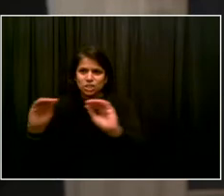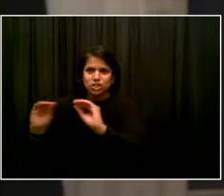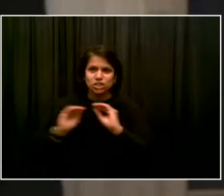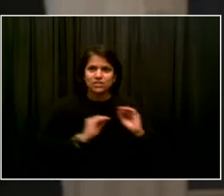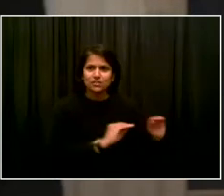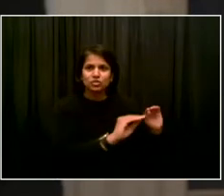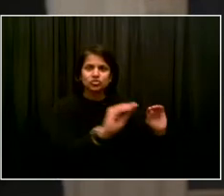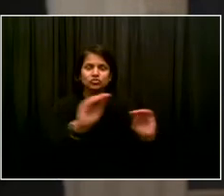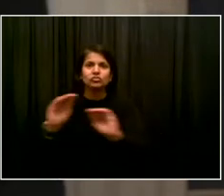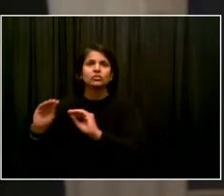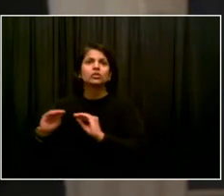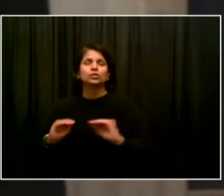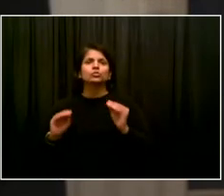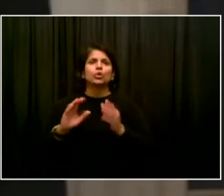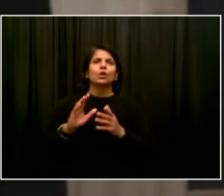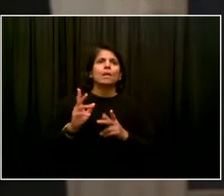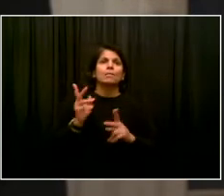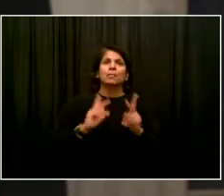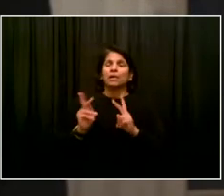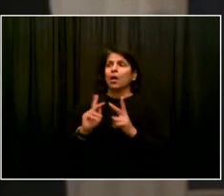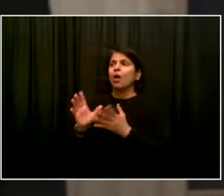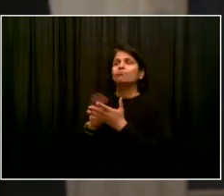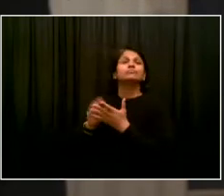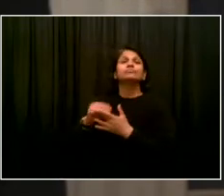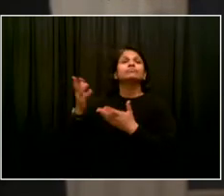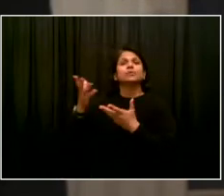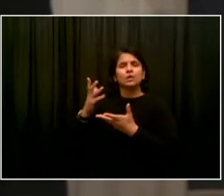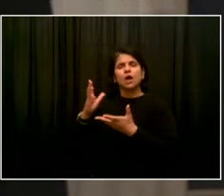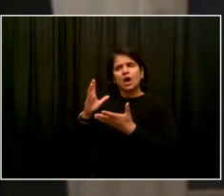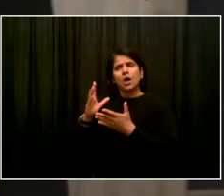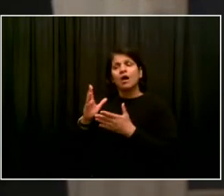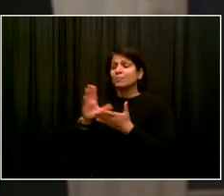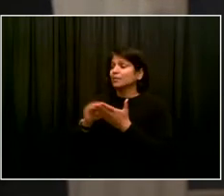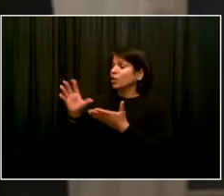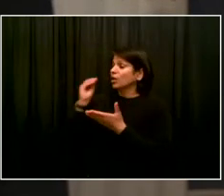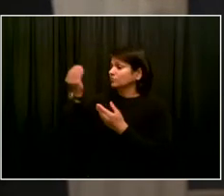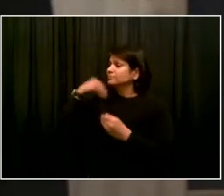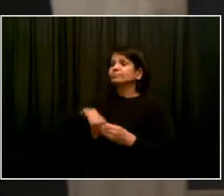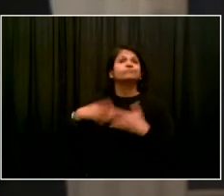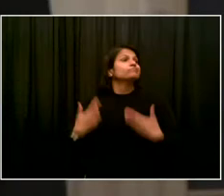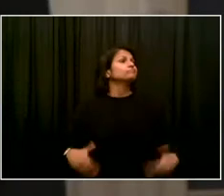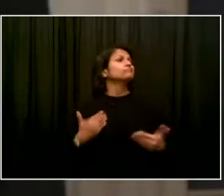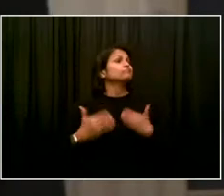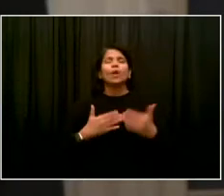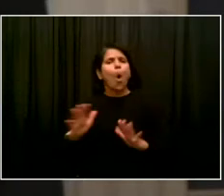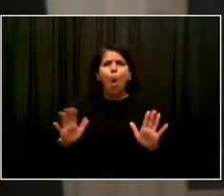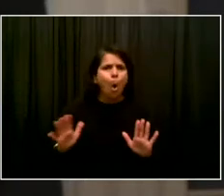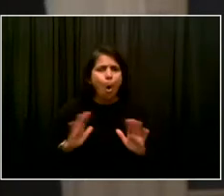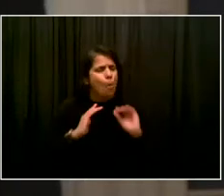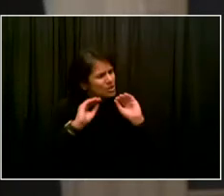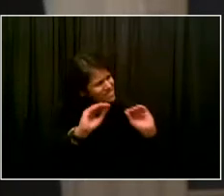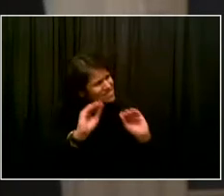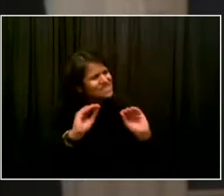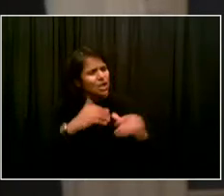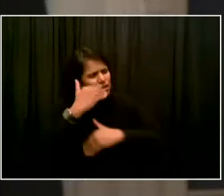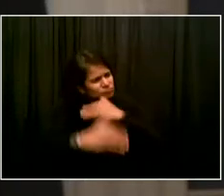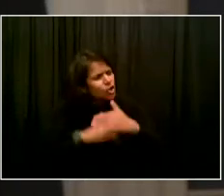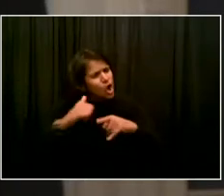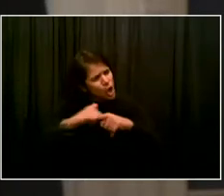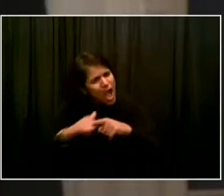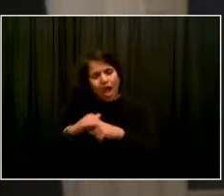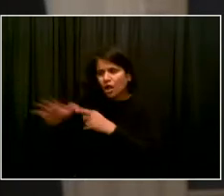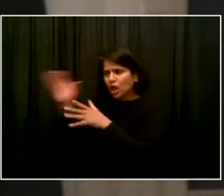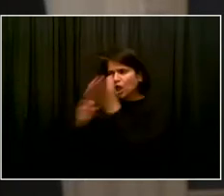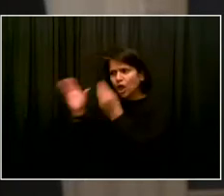on hot spots in the city. These men and women are very well-trained and professional at the work that they do. And so I think